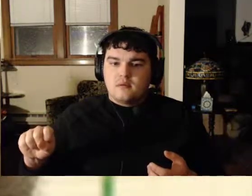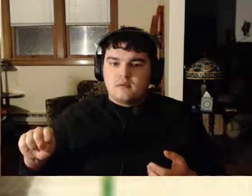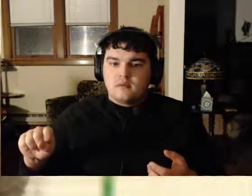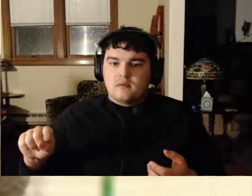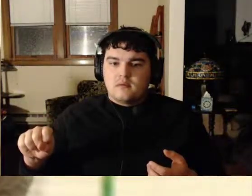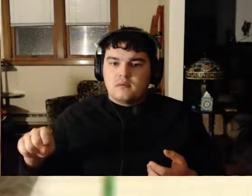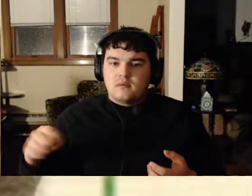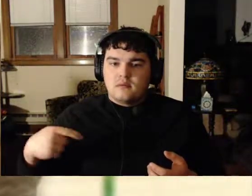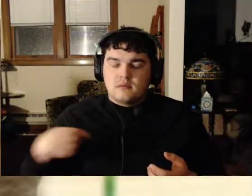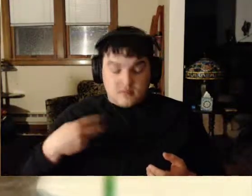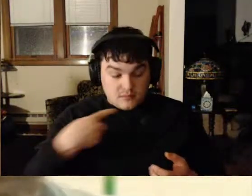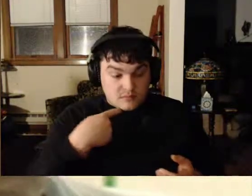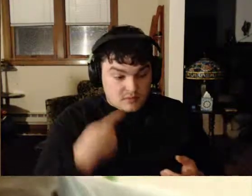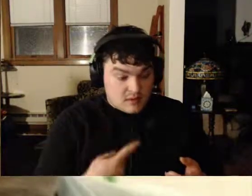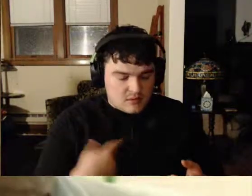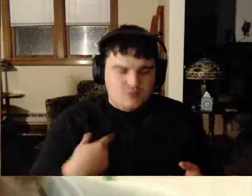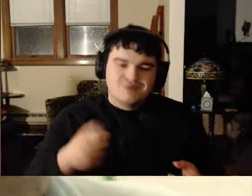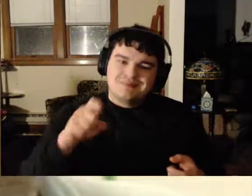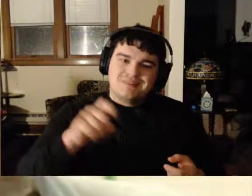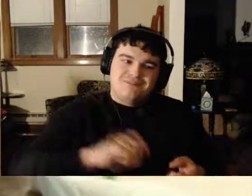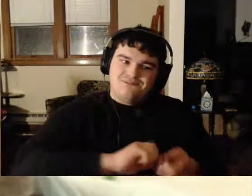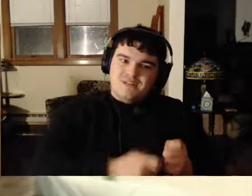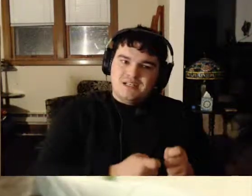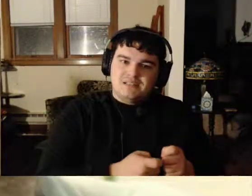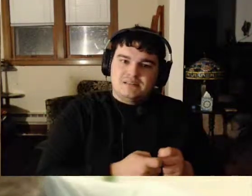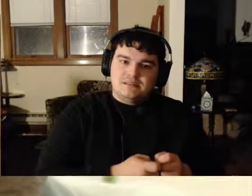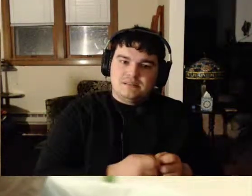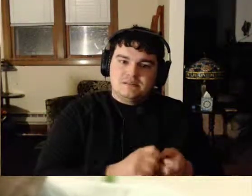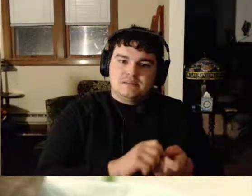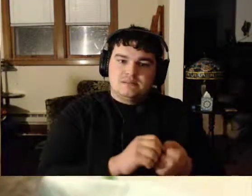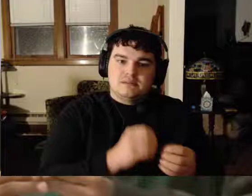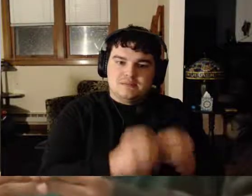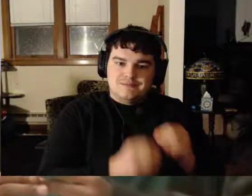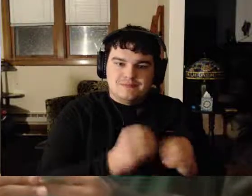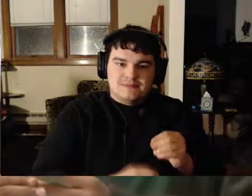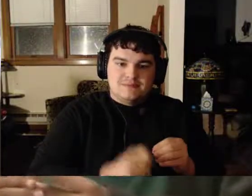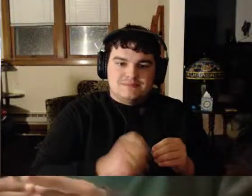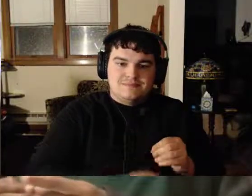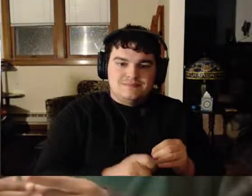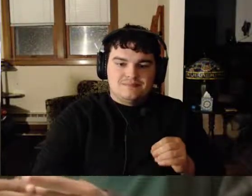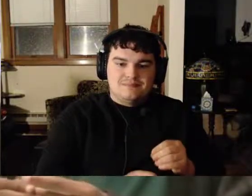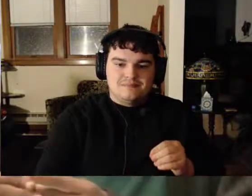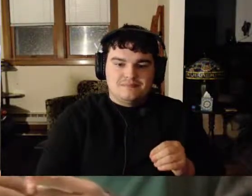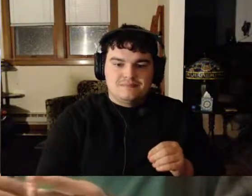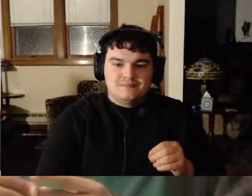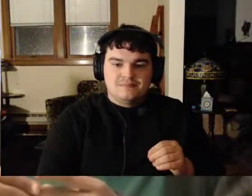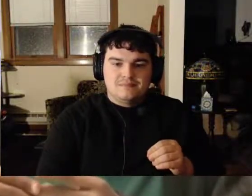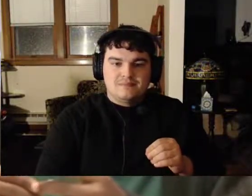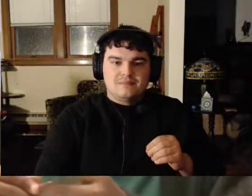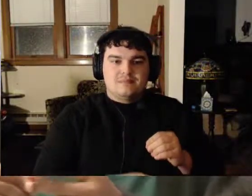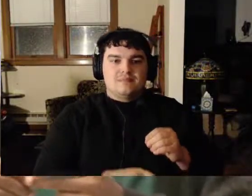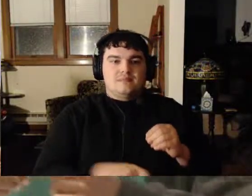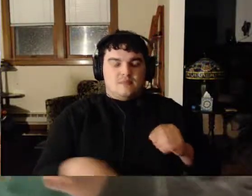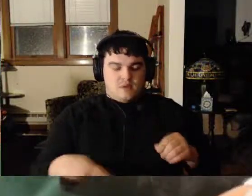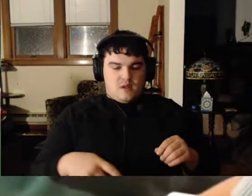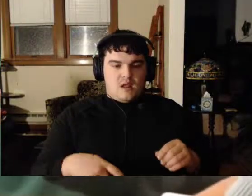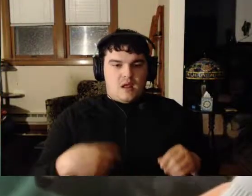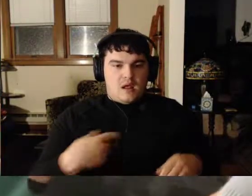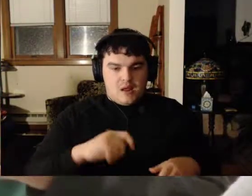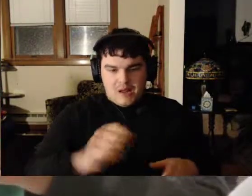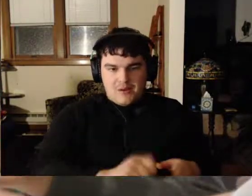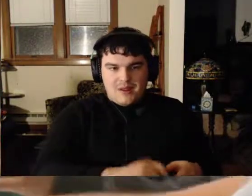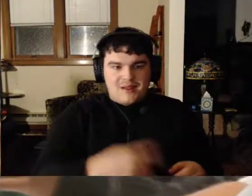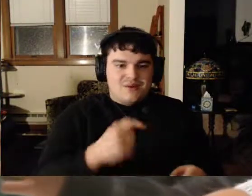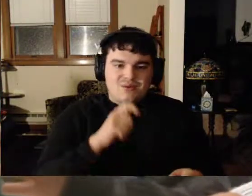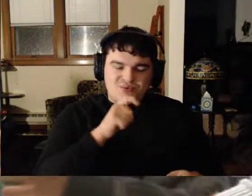Then you need to fix it, okay? Now, I know you don't have an eraser. This is a sloppy copy, so you can just go like this. That's all right. It's